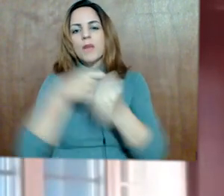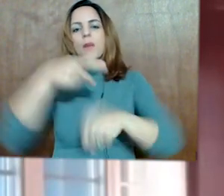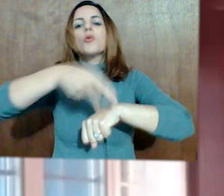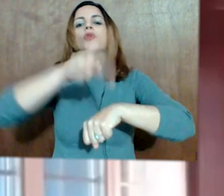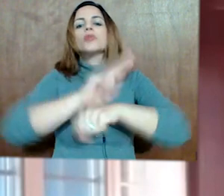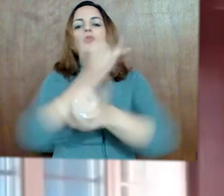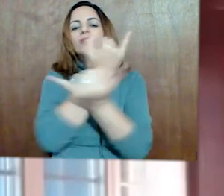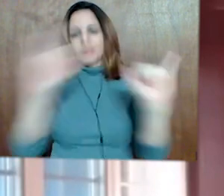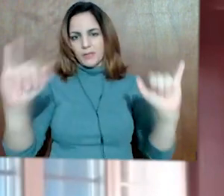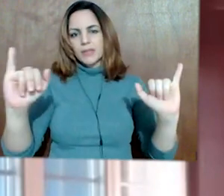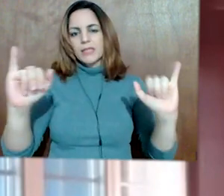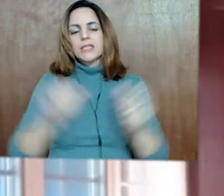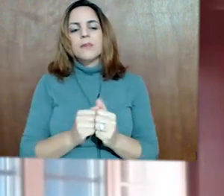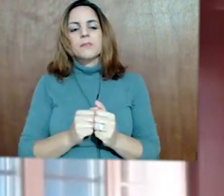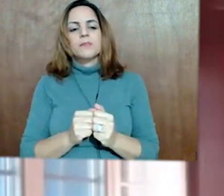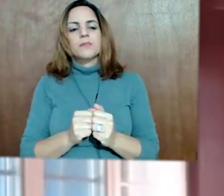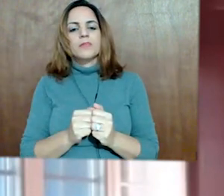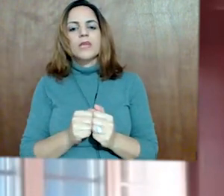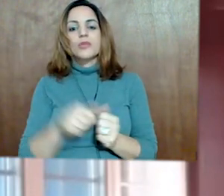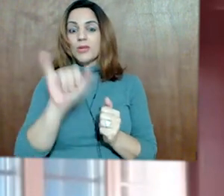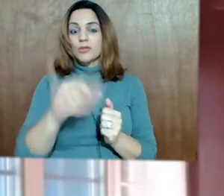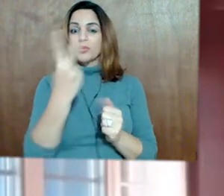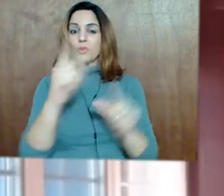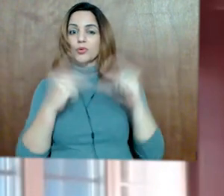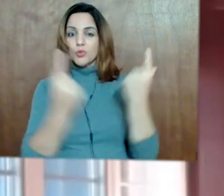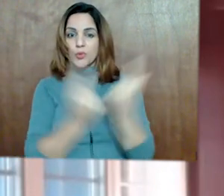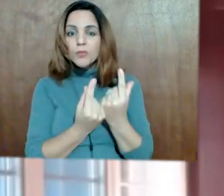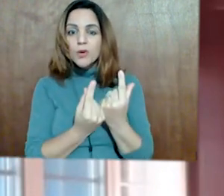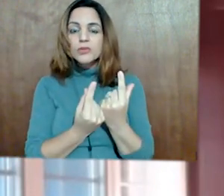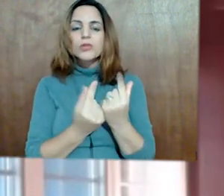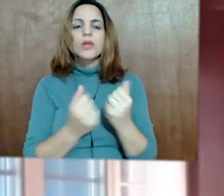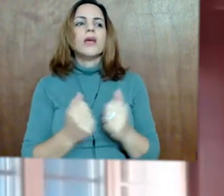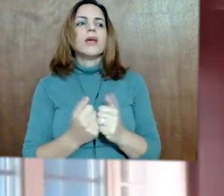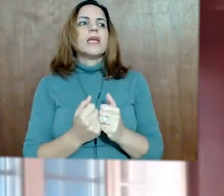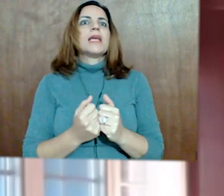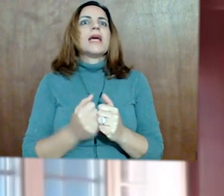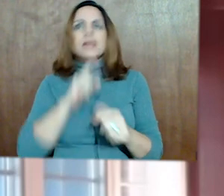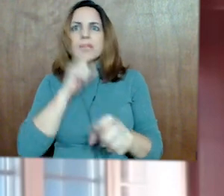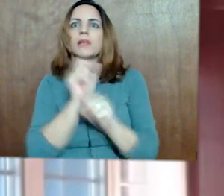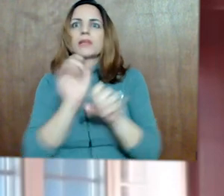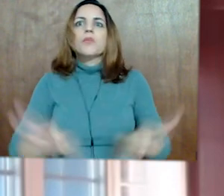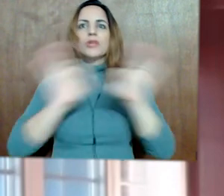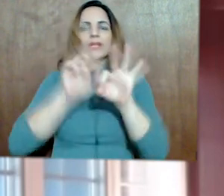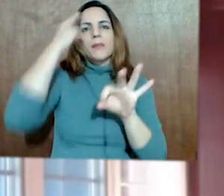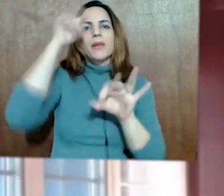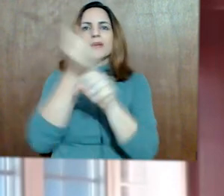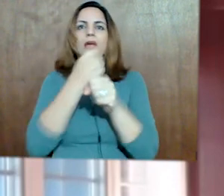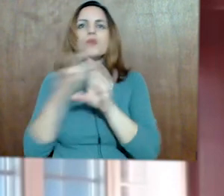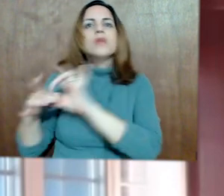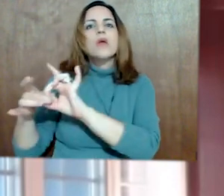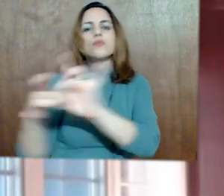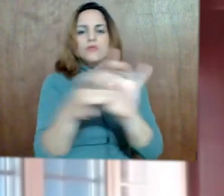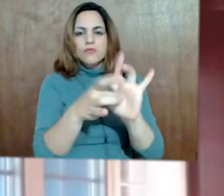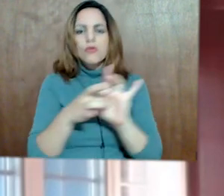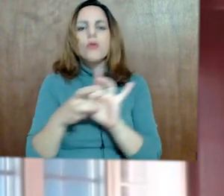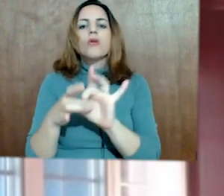both organized by the Puerto Rican Socialist Party, were critical. They created Puerto Rican solidarity or the committees around the